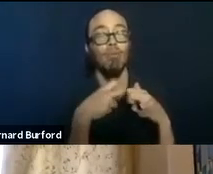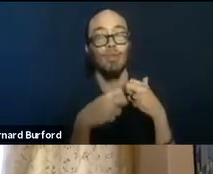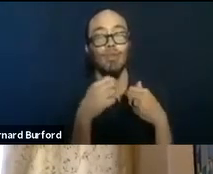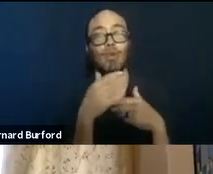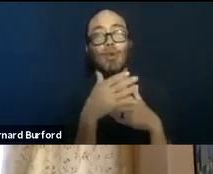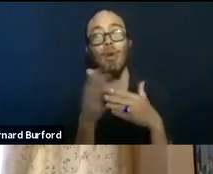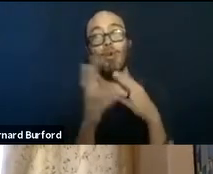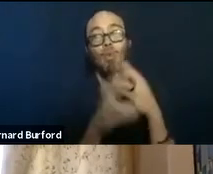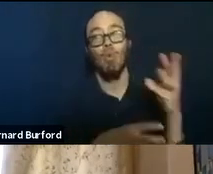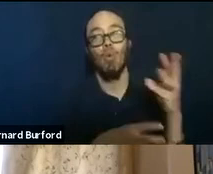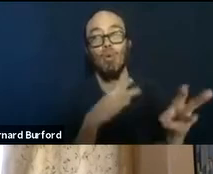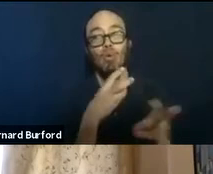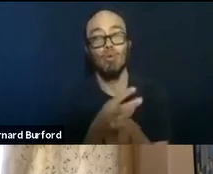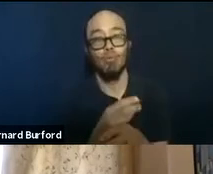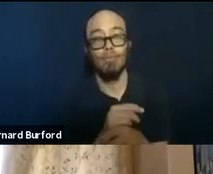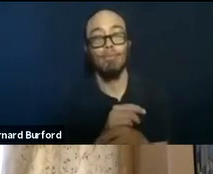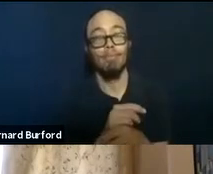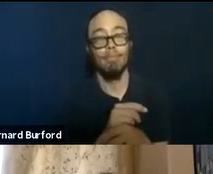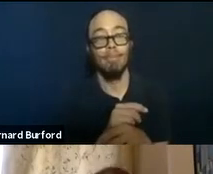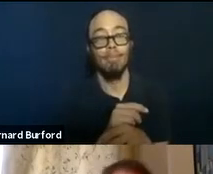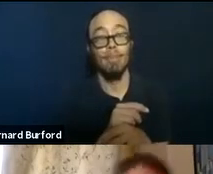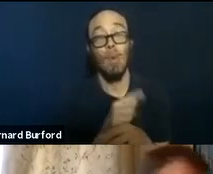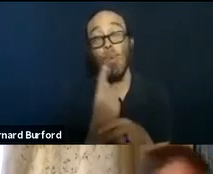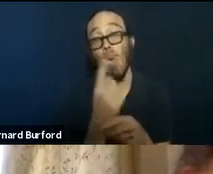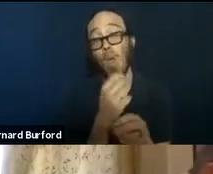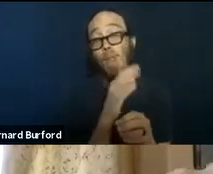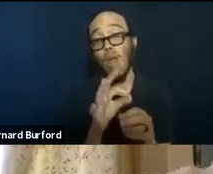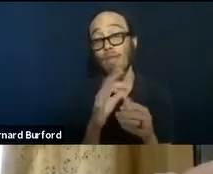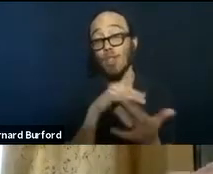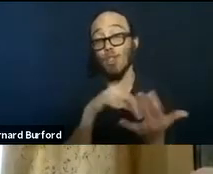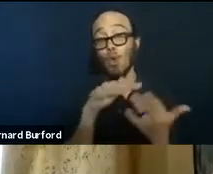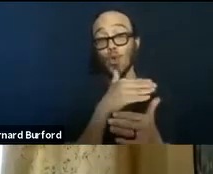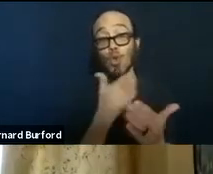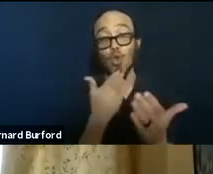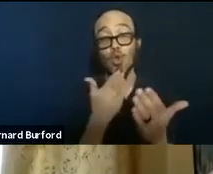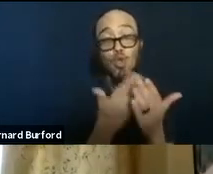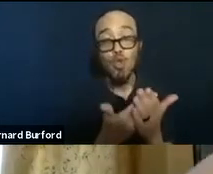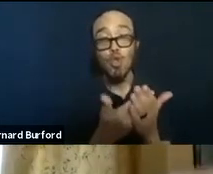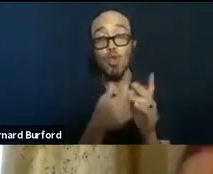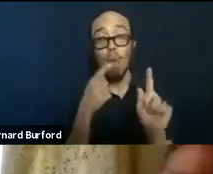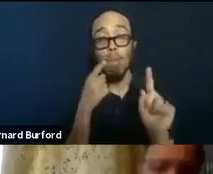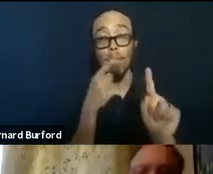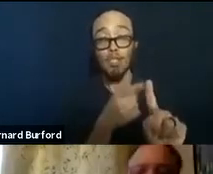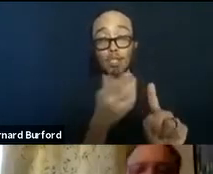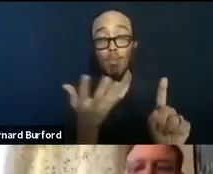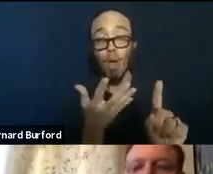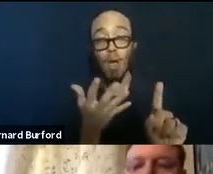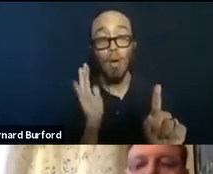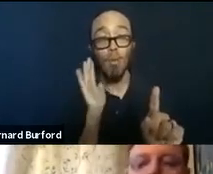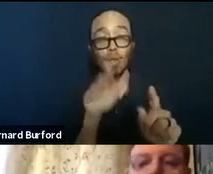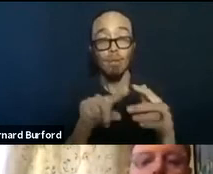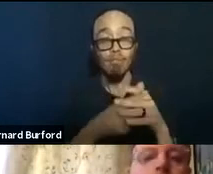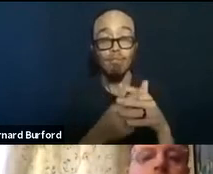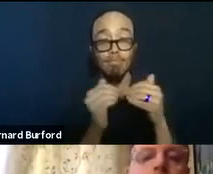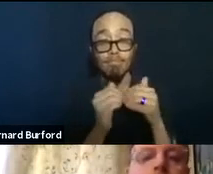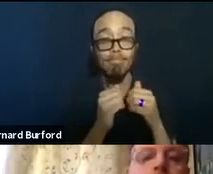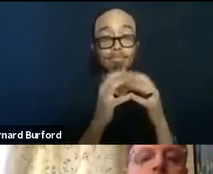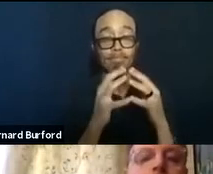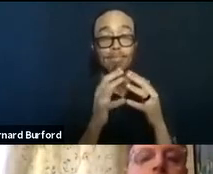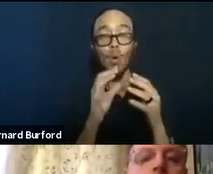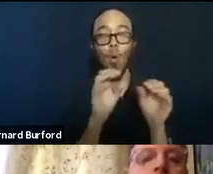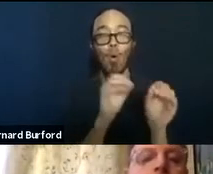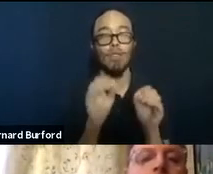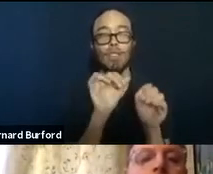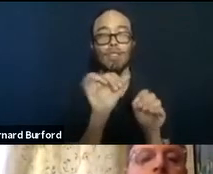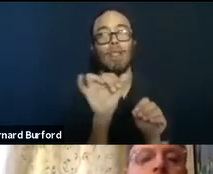worldwide. So one of the social good missions that we will enable is organizations